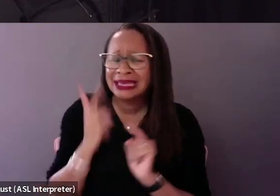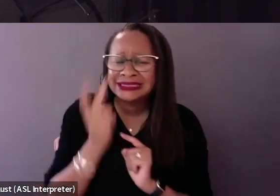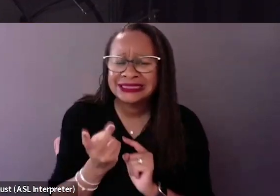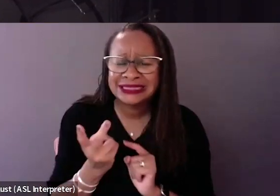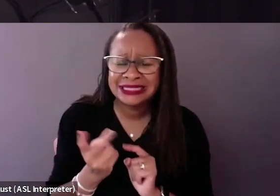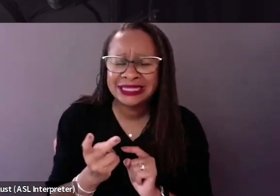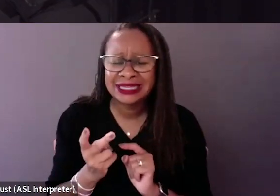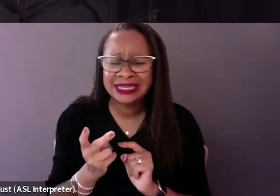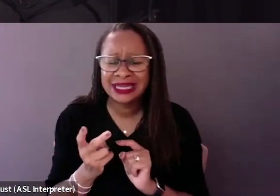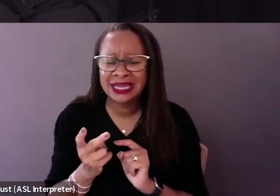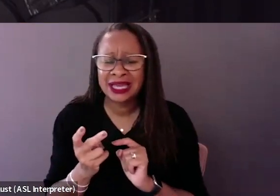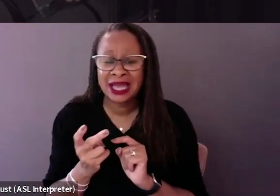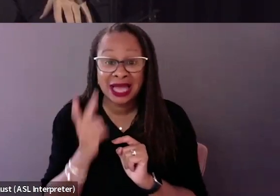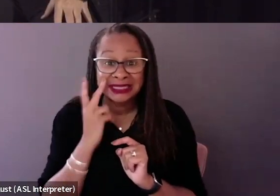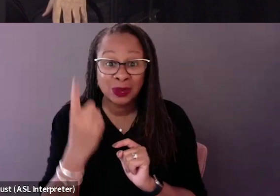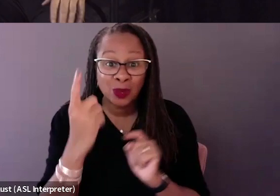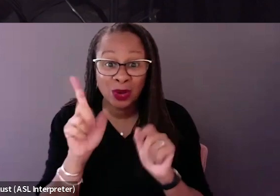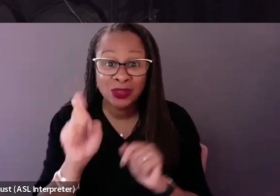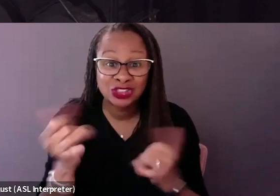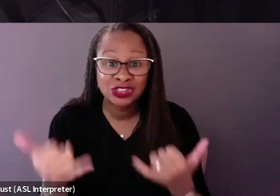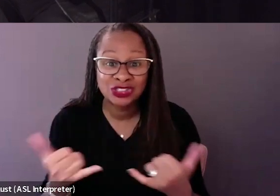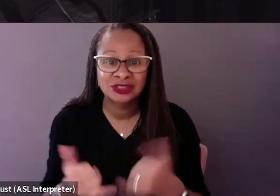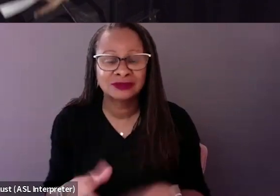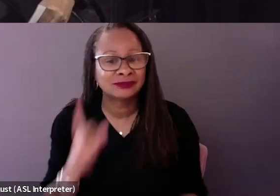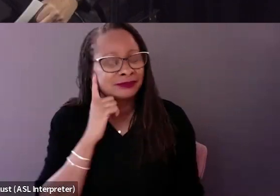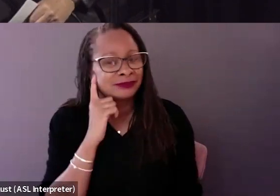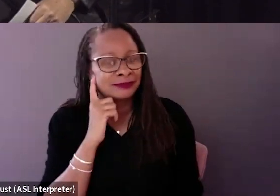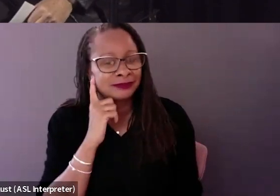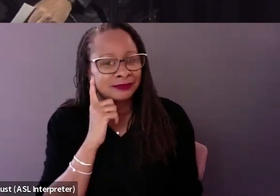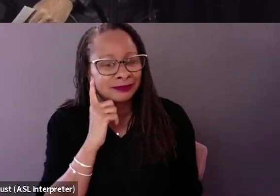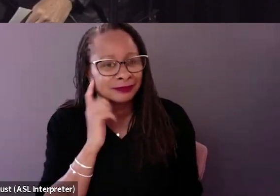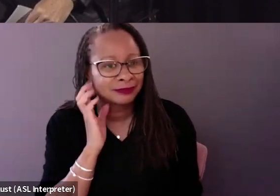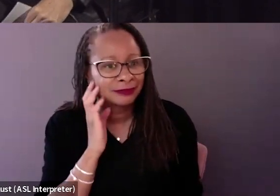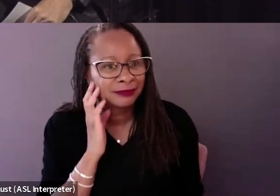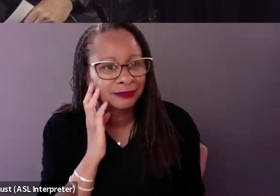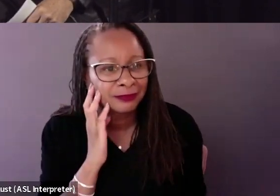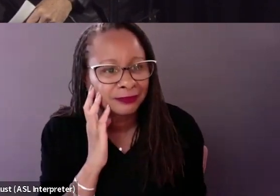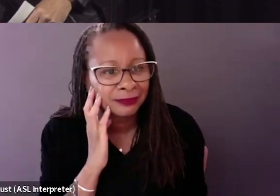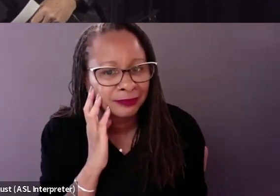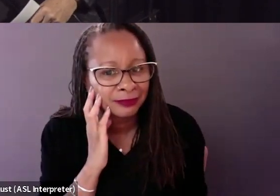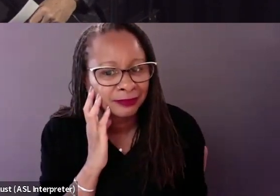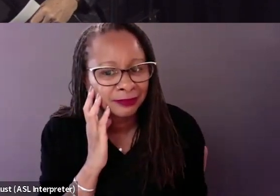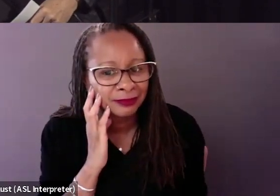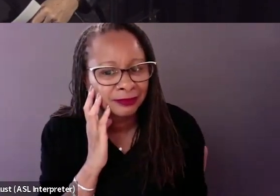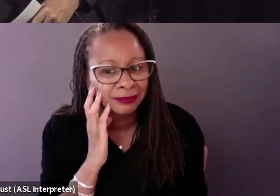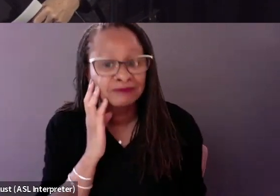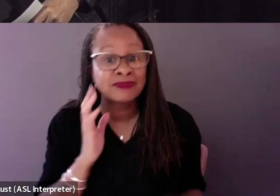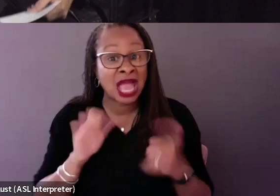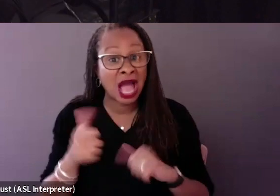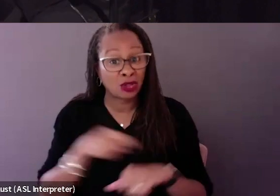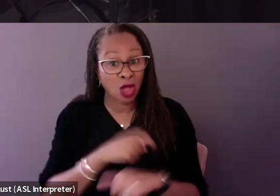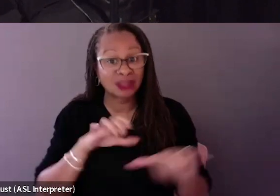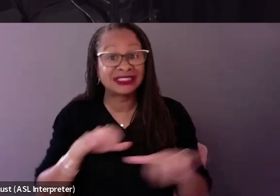Oh, I do see one now. How long did it take you to edit it? Because it's so fantastically edited. How long did it take to